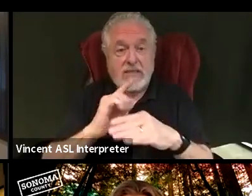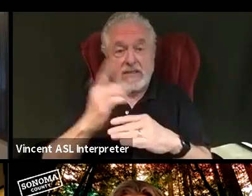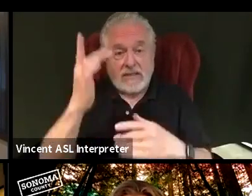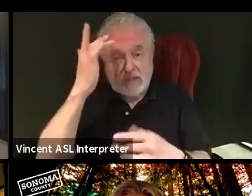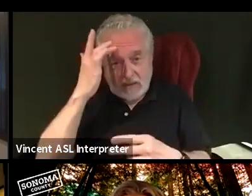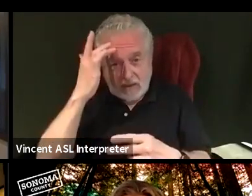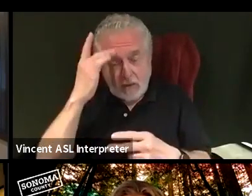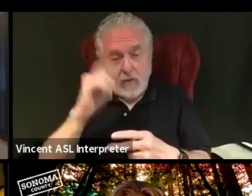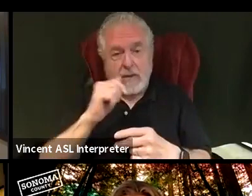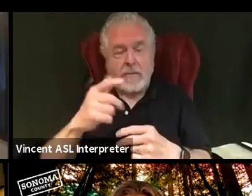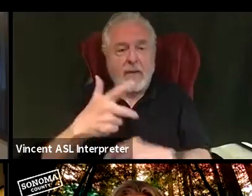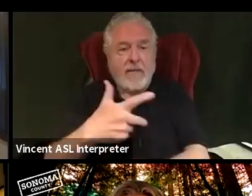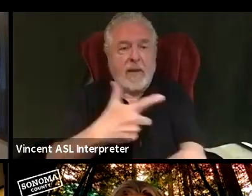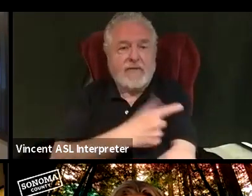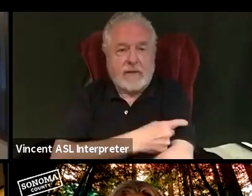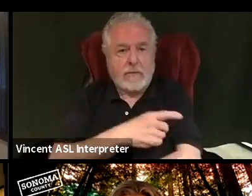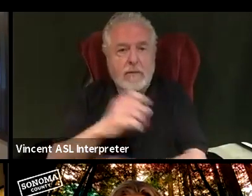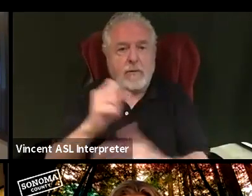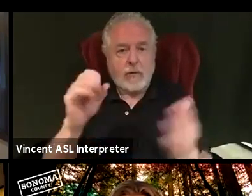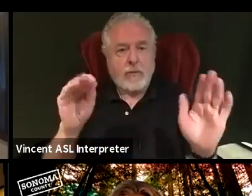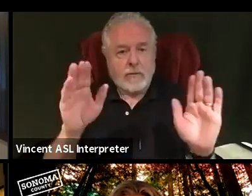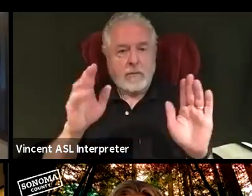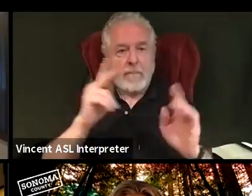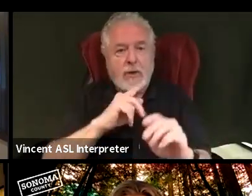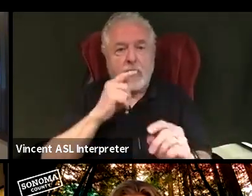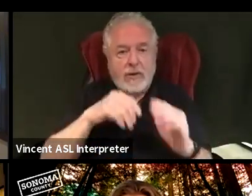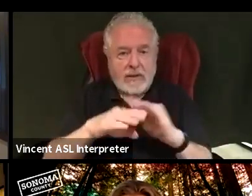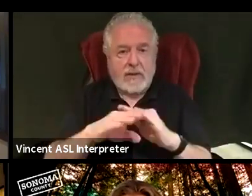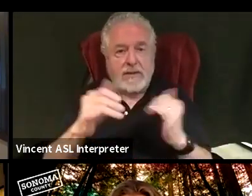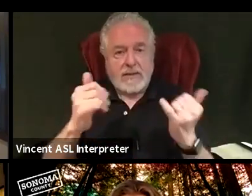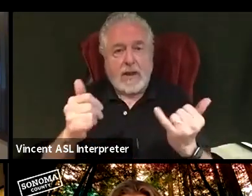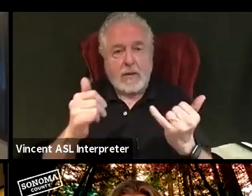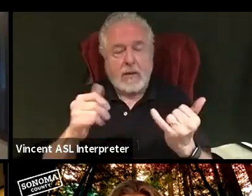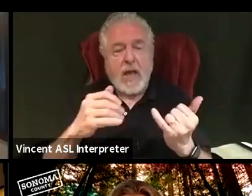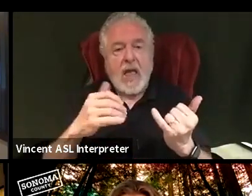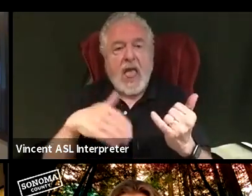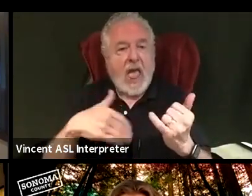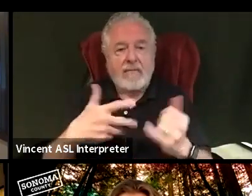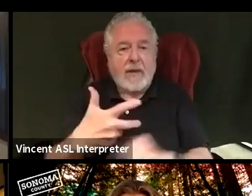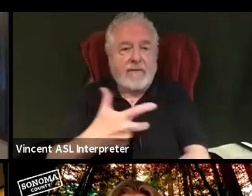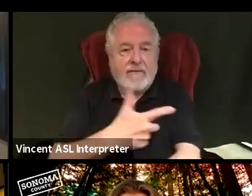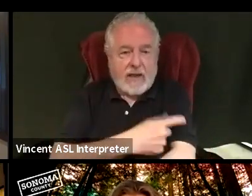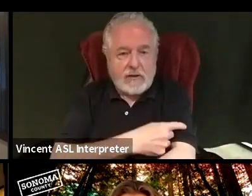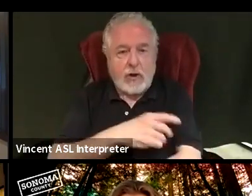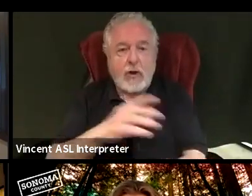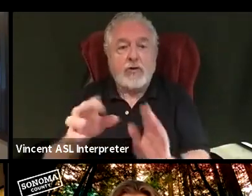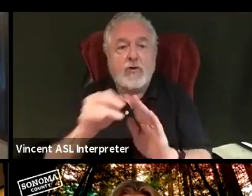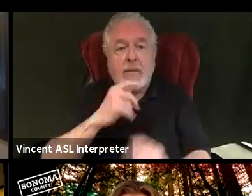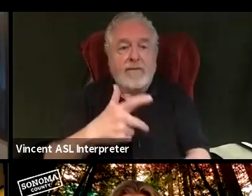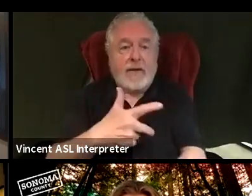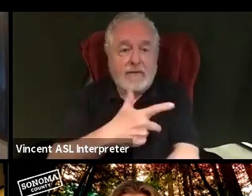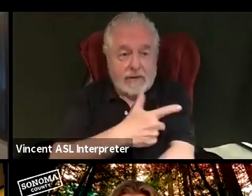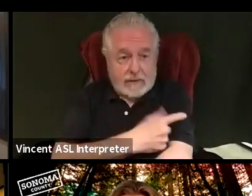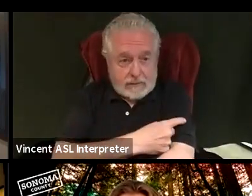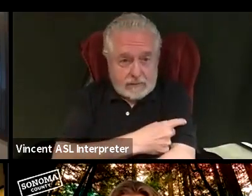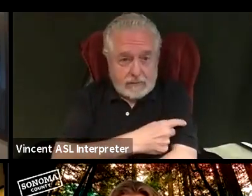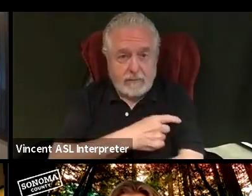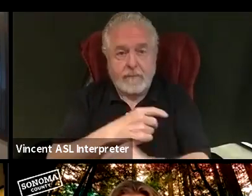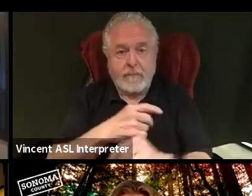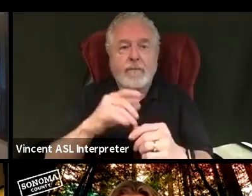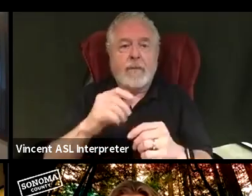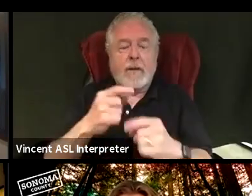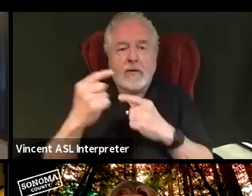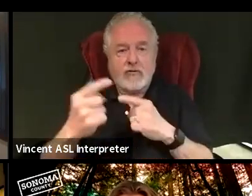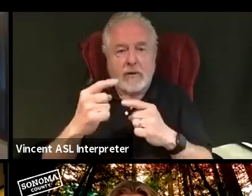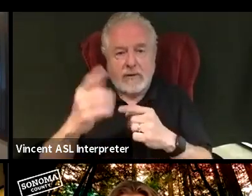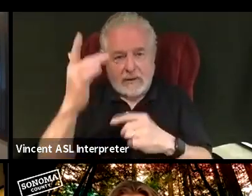ill who has not been vaccinated. So the patients that are coming in now haven't been vaccinated or chose not to be vaccinated, and they're